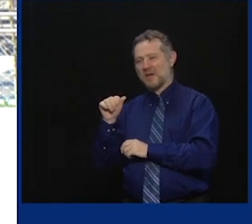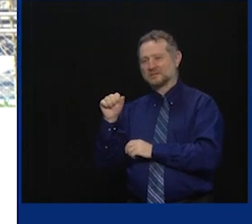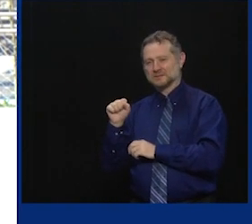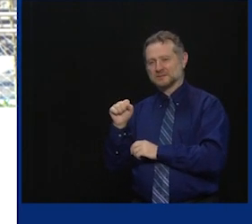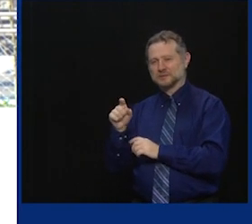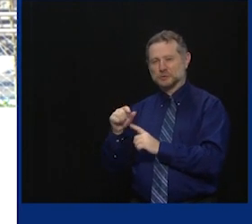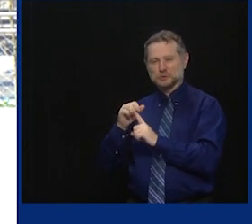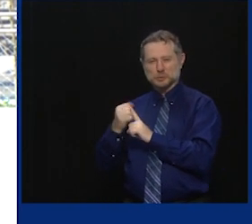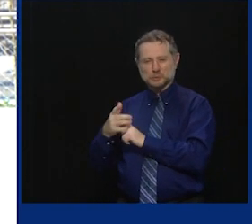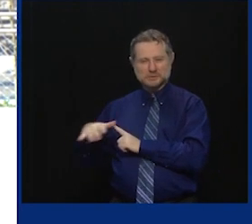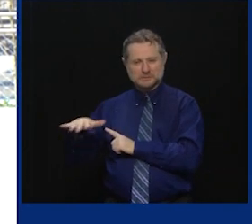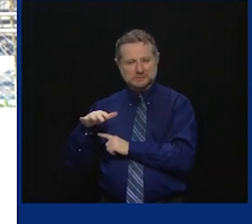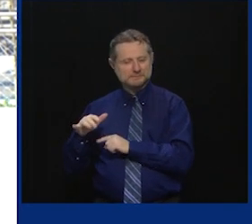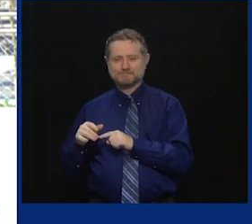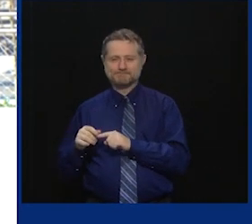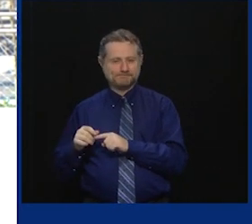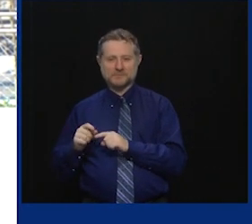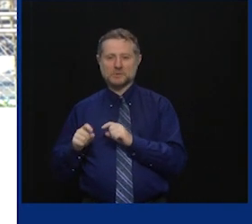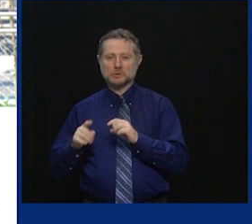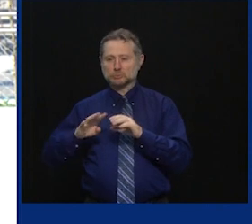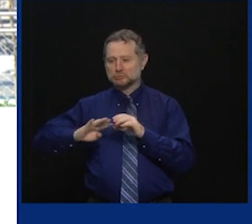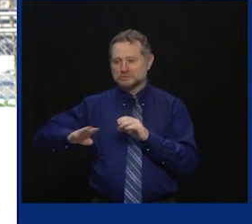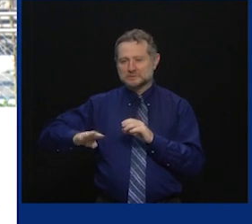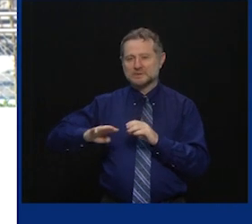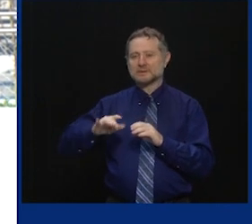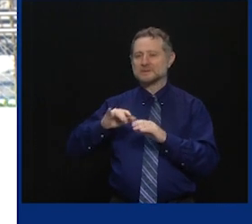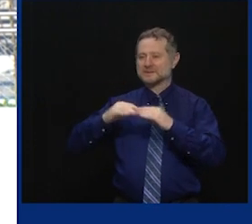all across this country.